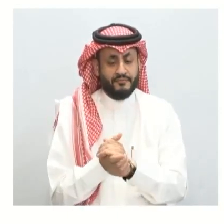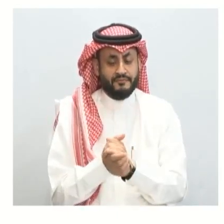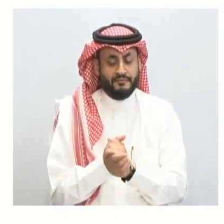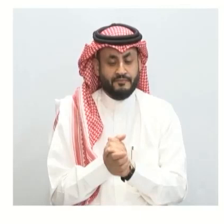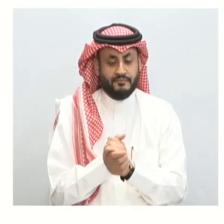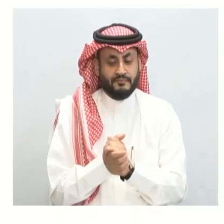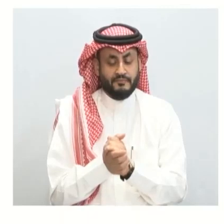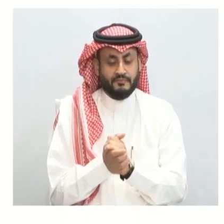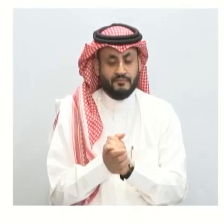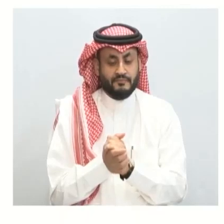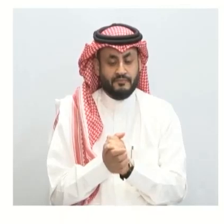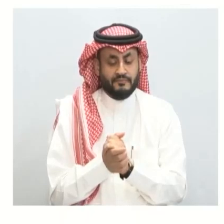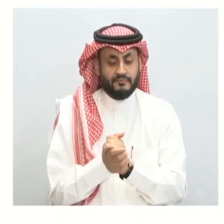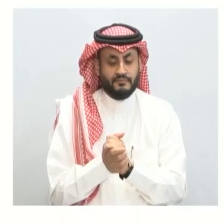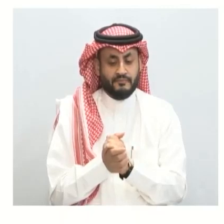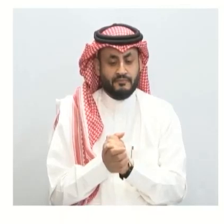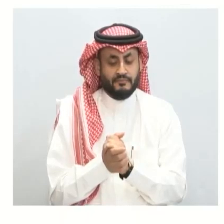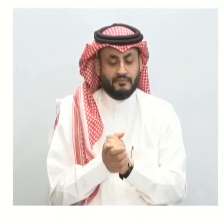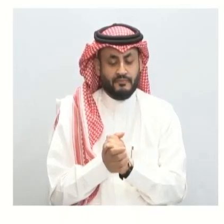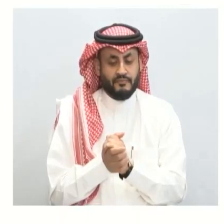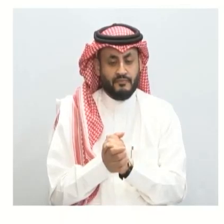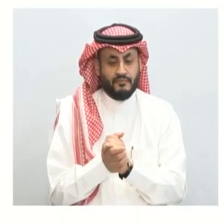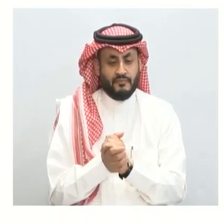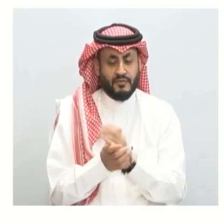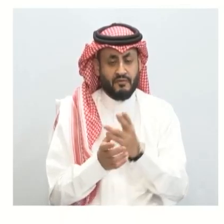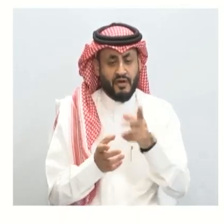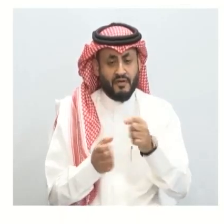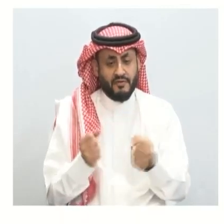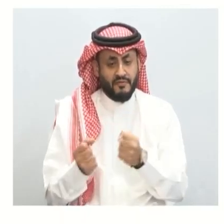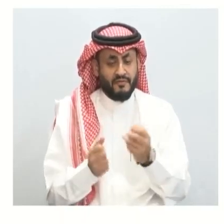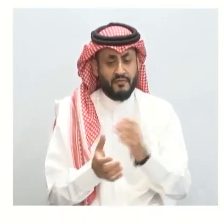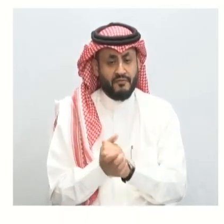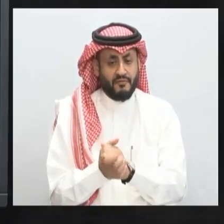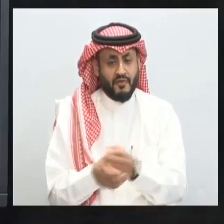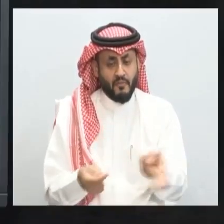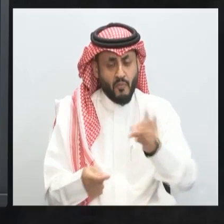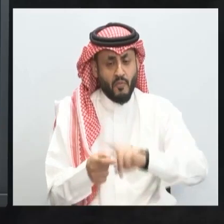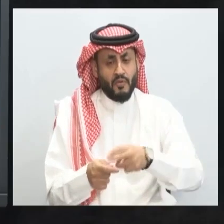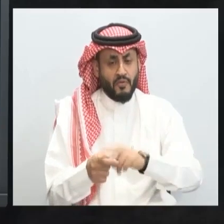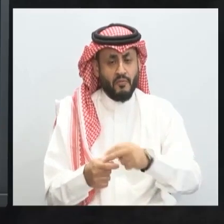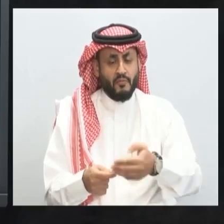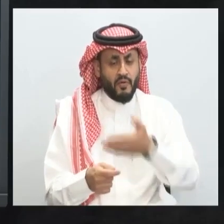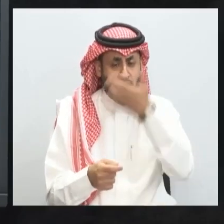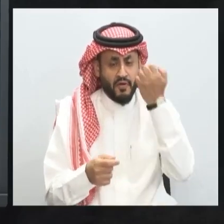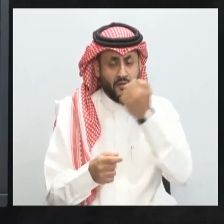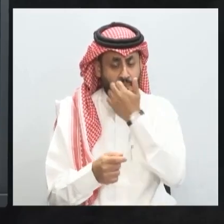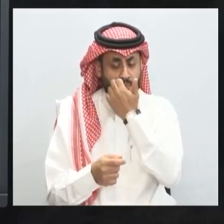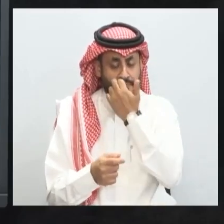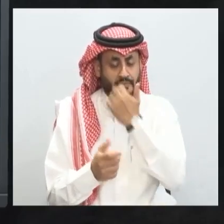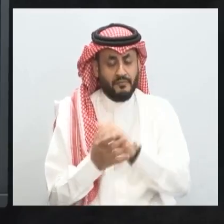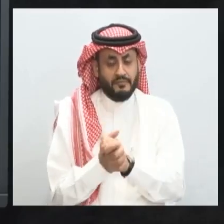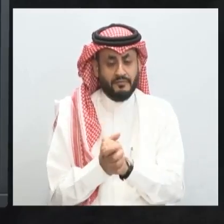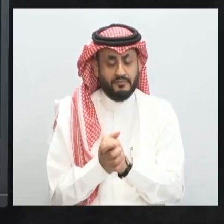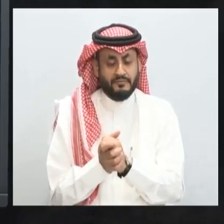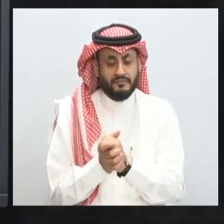four. Now we are going to review and enrich. So we are going to review what we